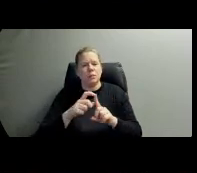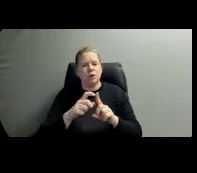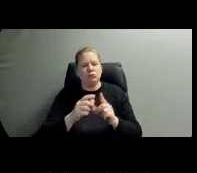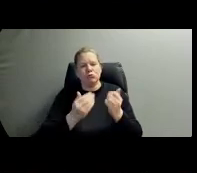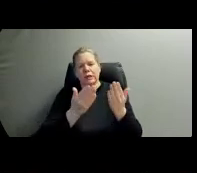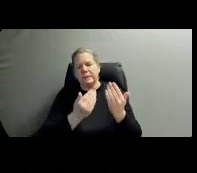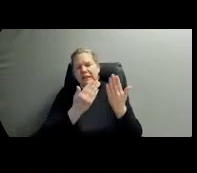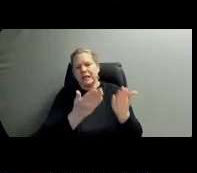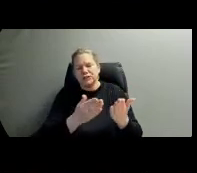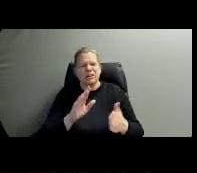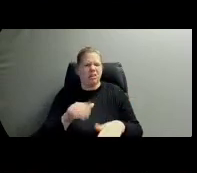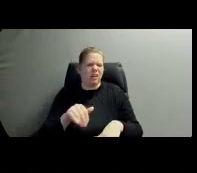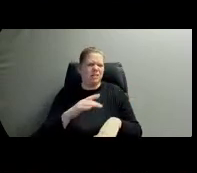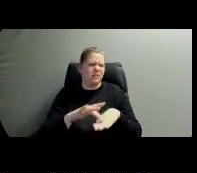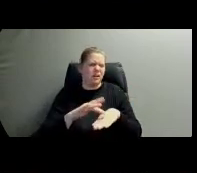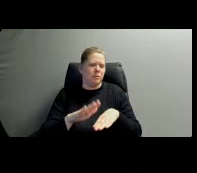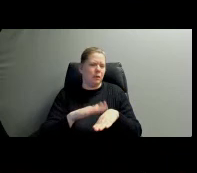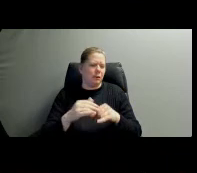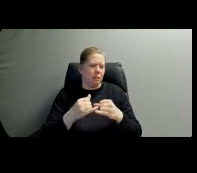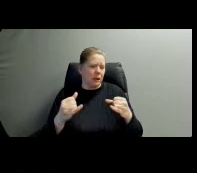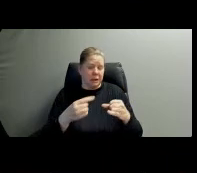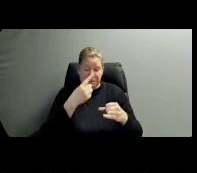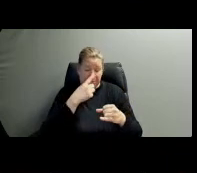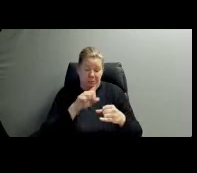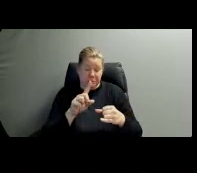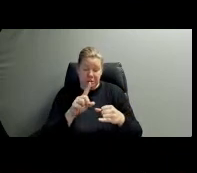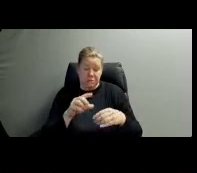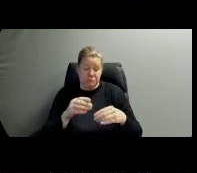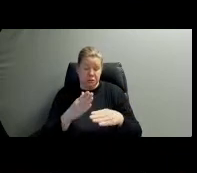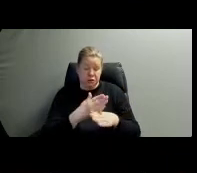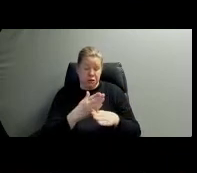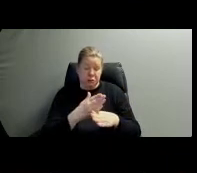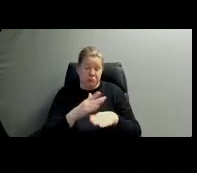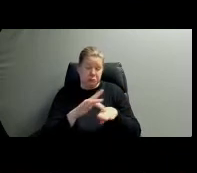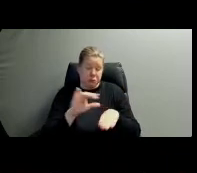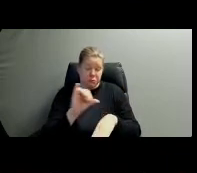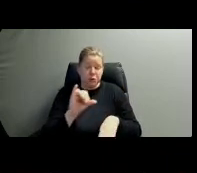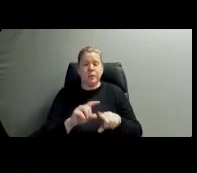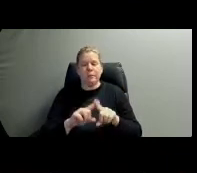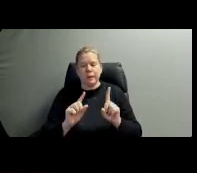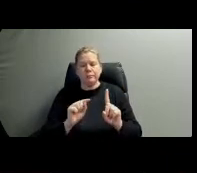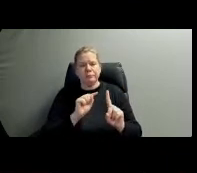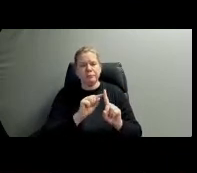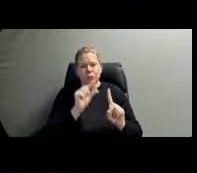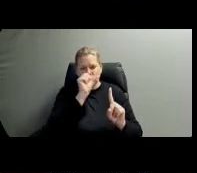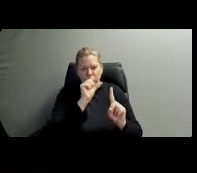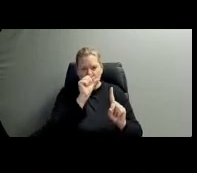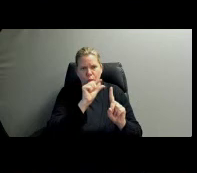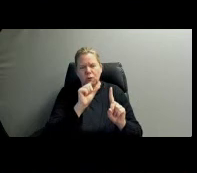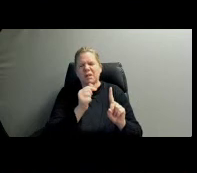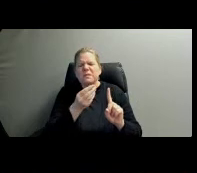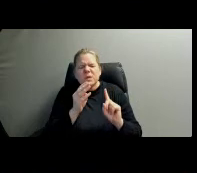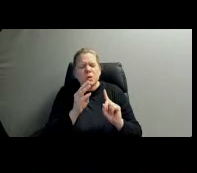which is available online, and I'm happy to share any kind of resources which is required. So far, apart from Google or like a few